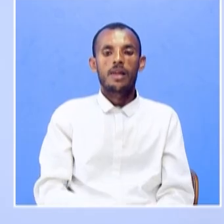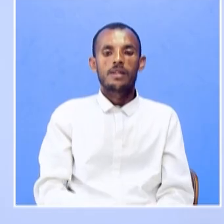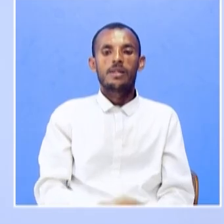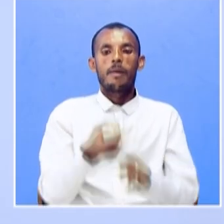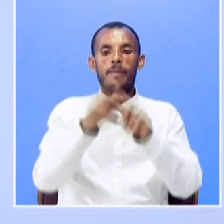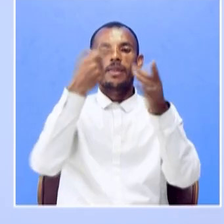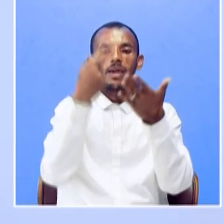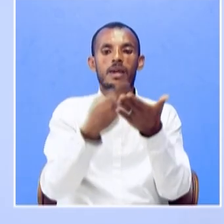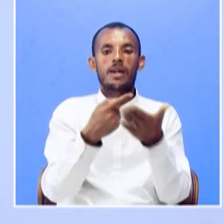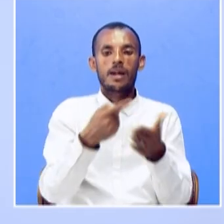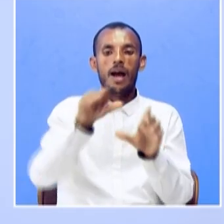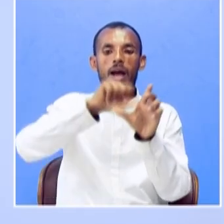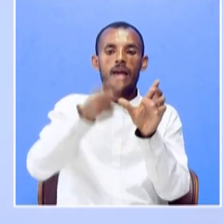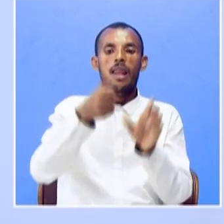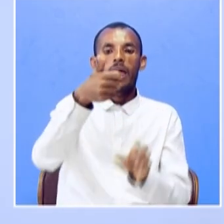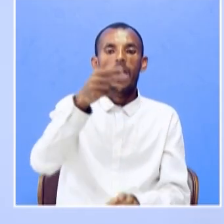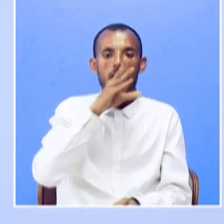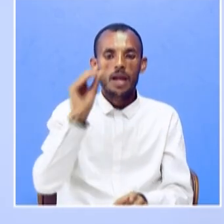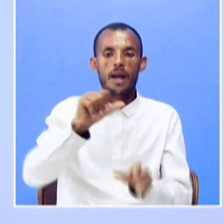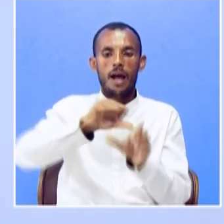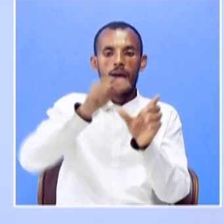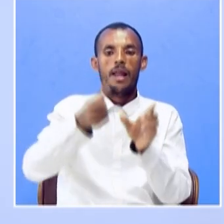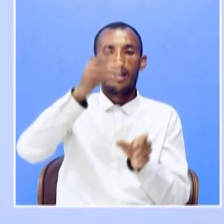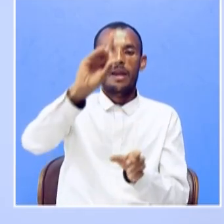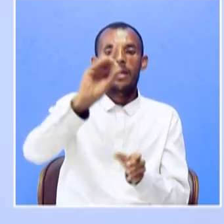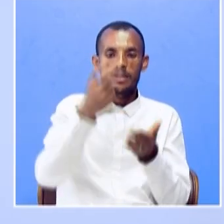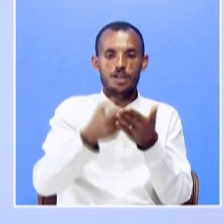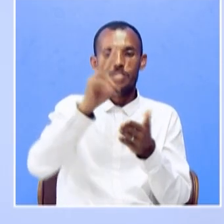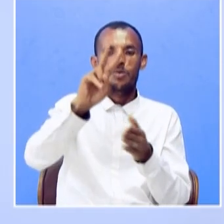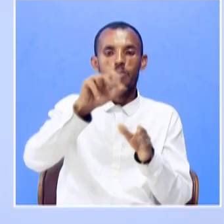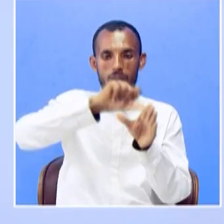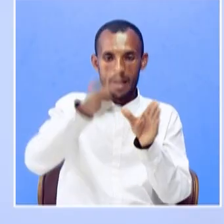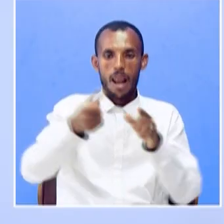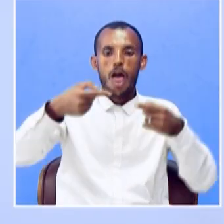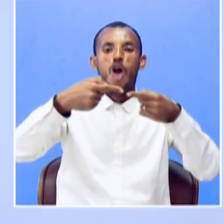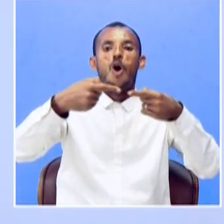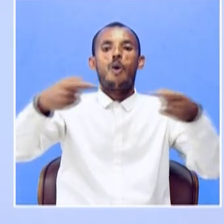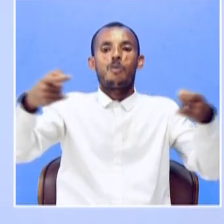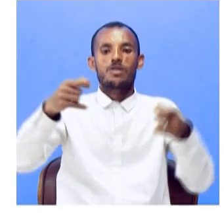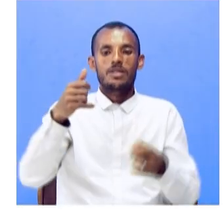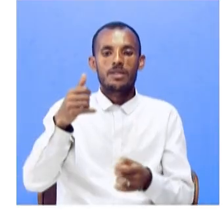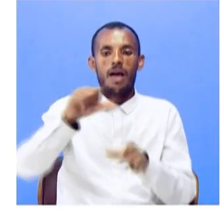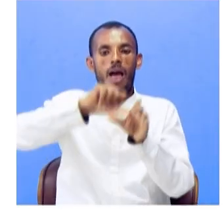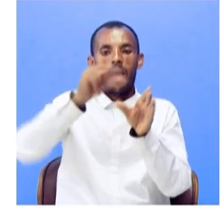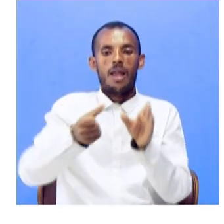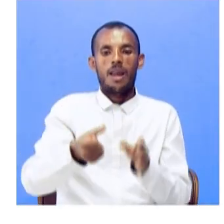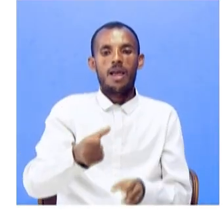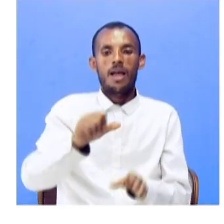But here, angle A and angle D, these two angles are opposite angles. Angle A